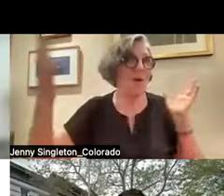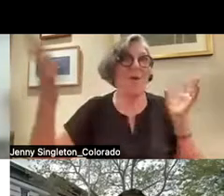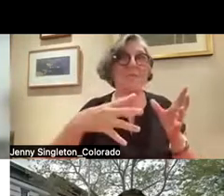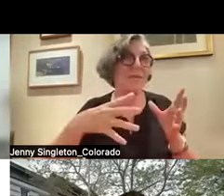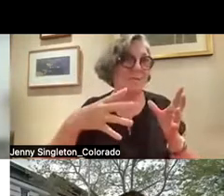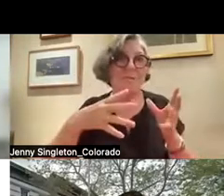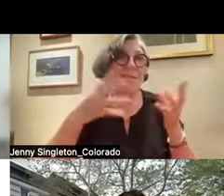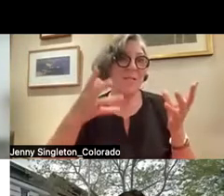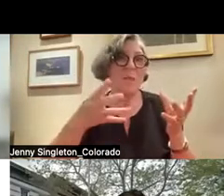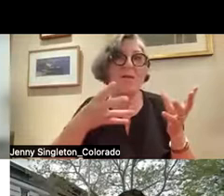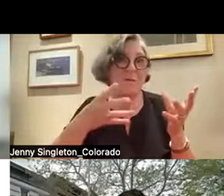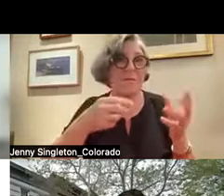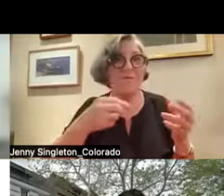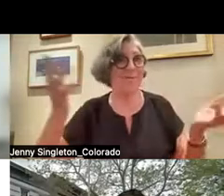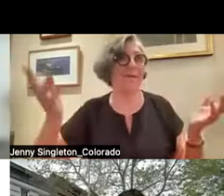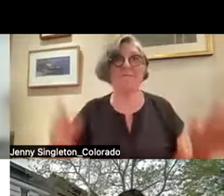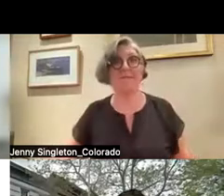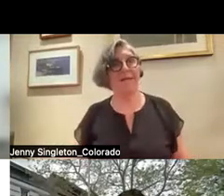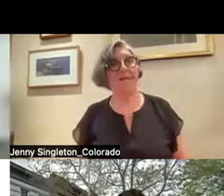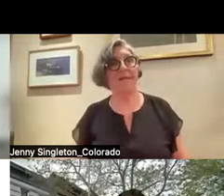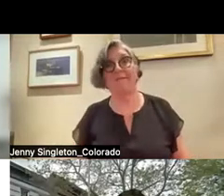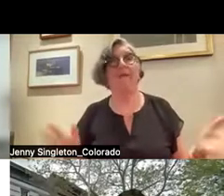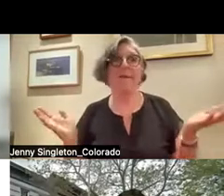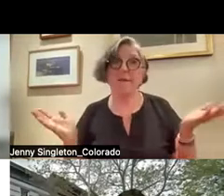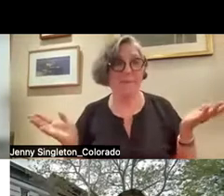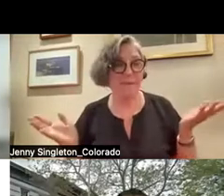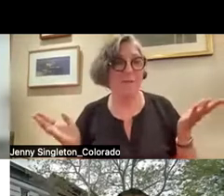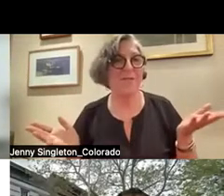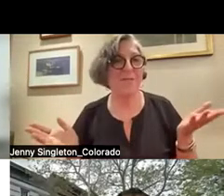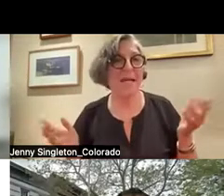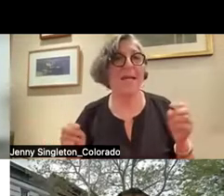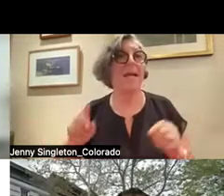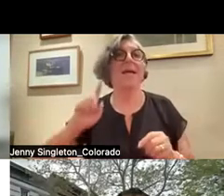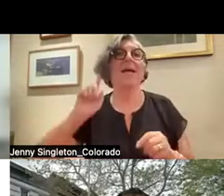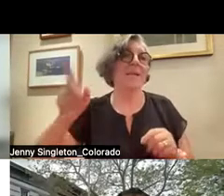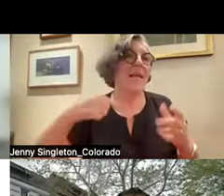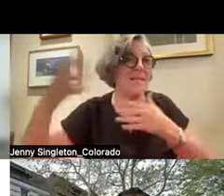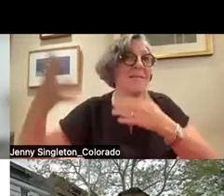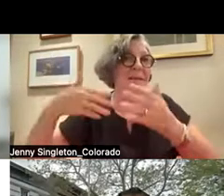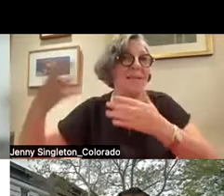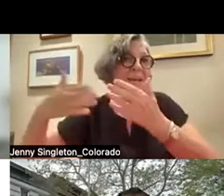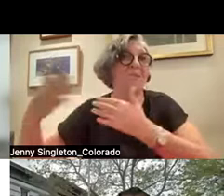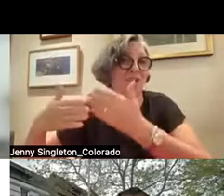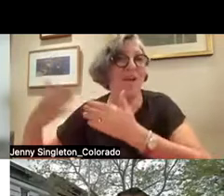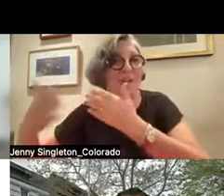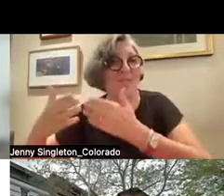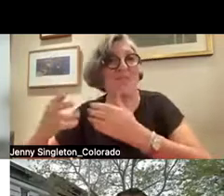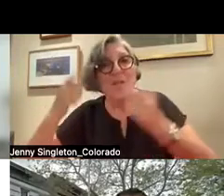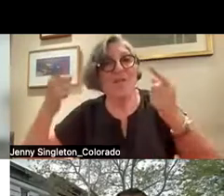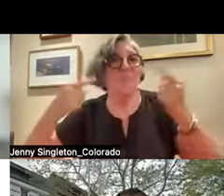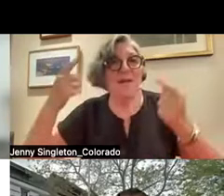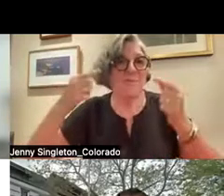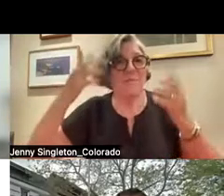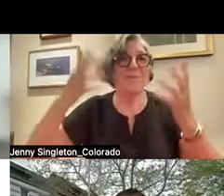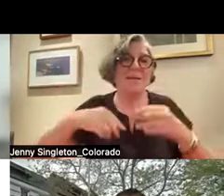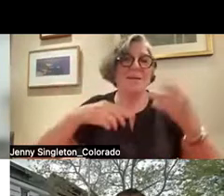a conference of different speakers, you just kind of stand there and go, I have no idea what that person's saying, unless they have a shared history,